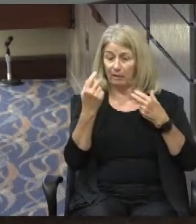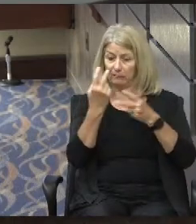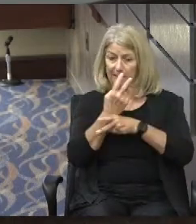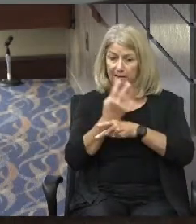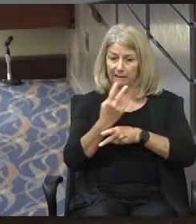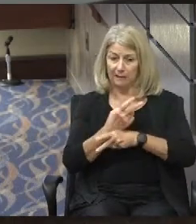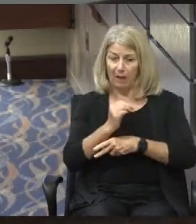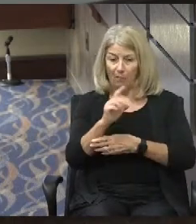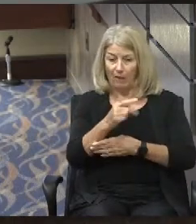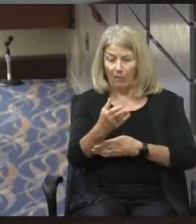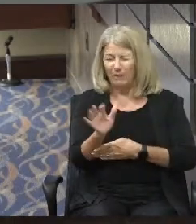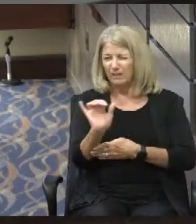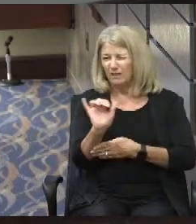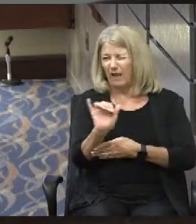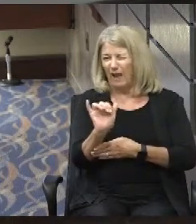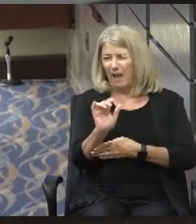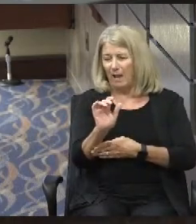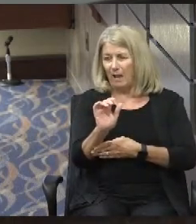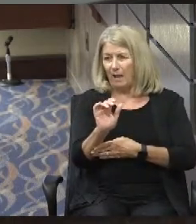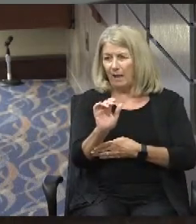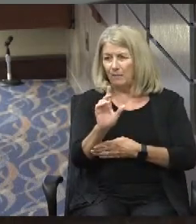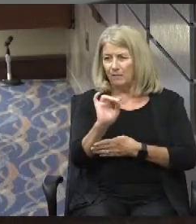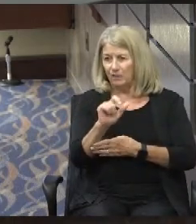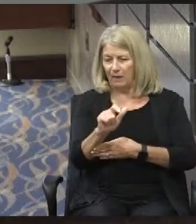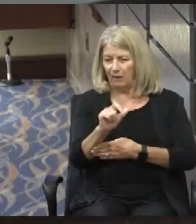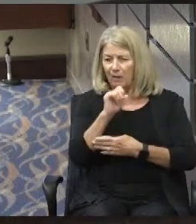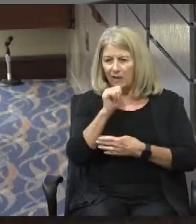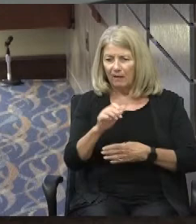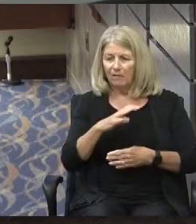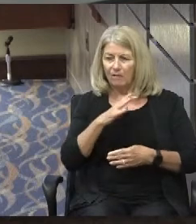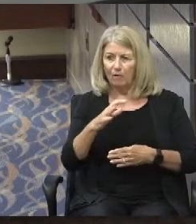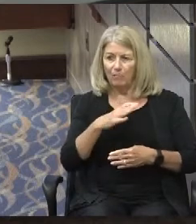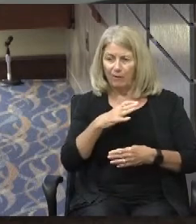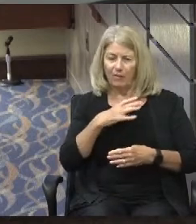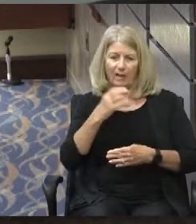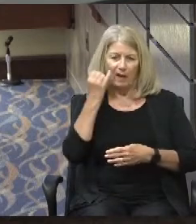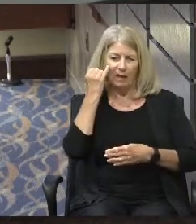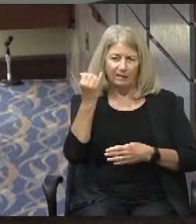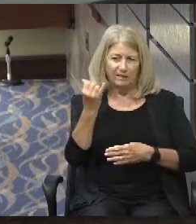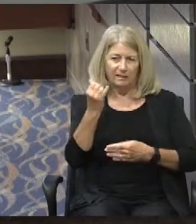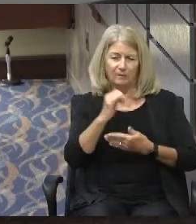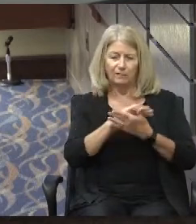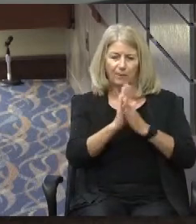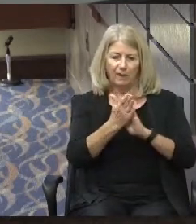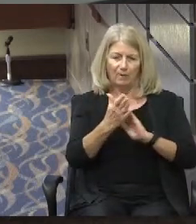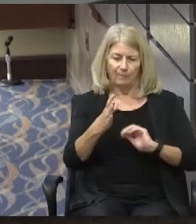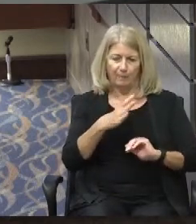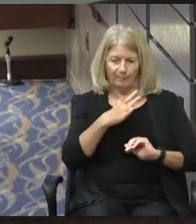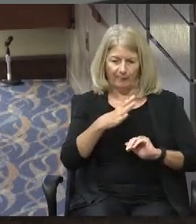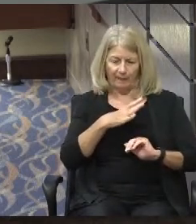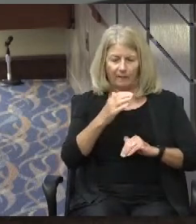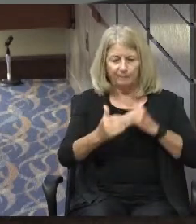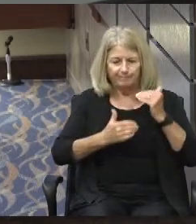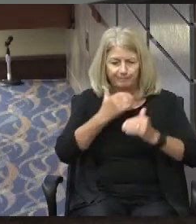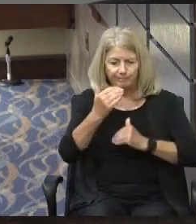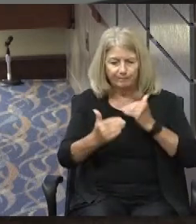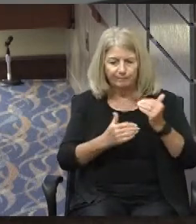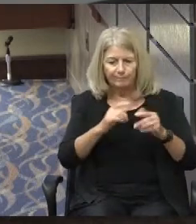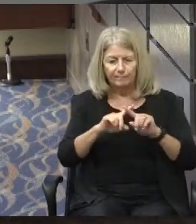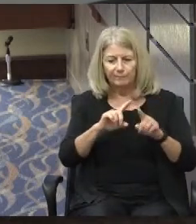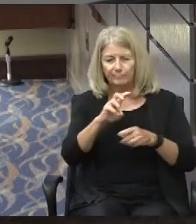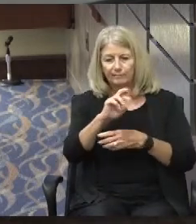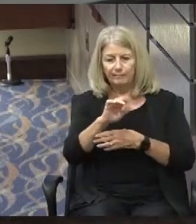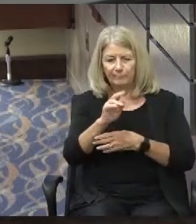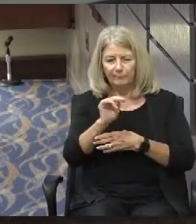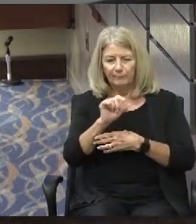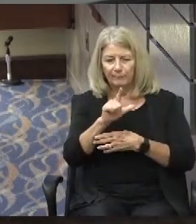same deal that you're talking about informally. I like the idea of making that kind of a formal process. But Rambler now is a cut through,